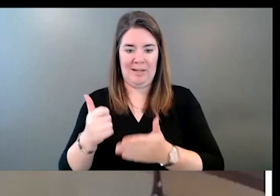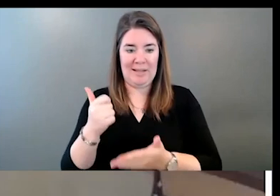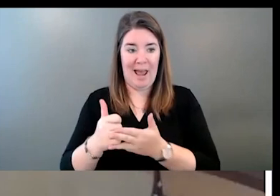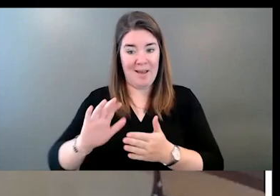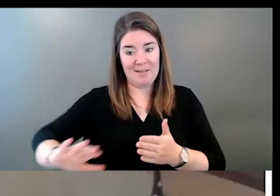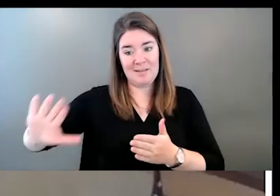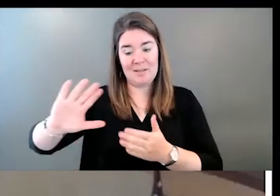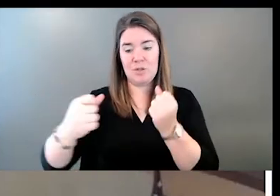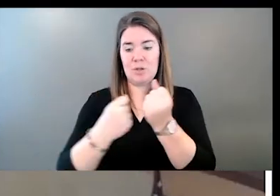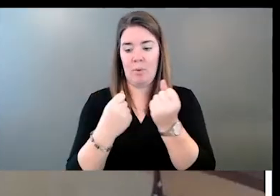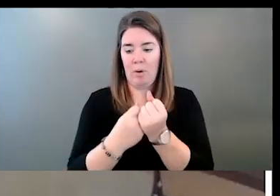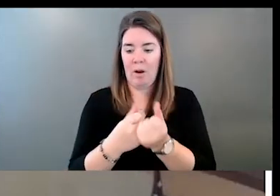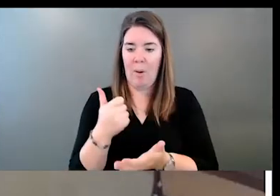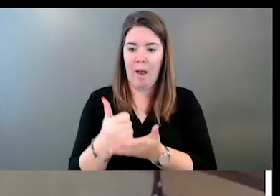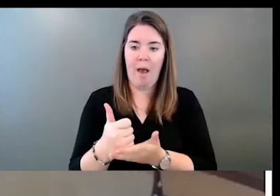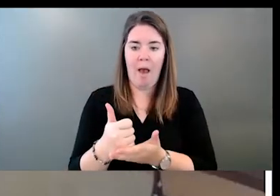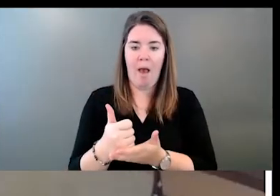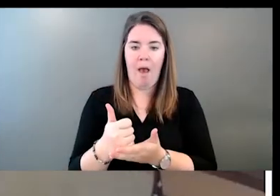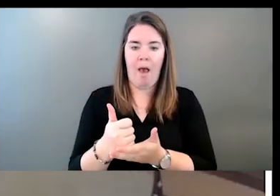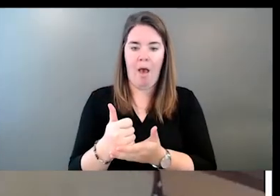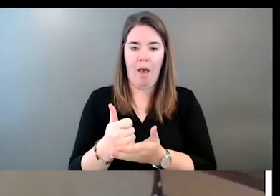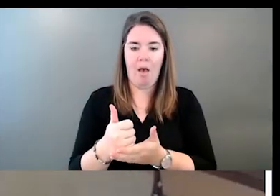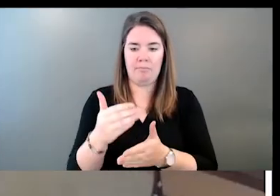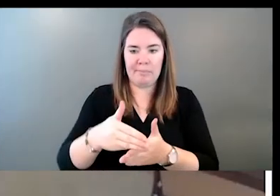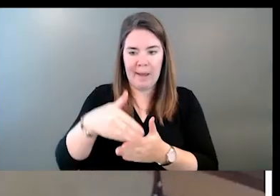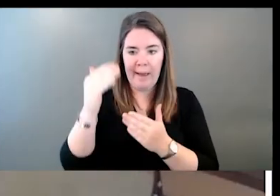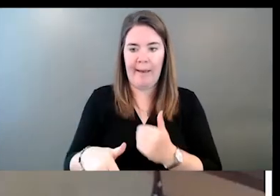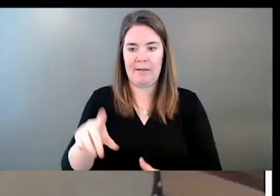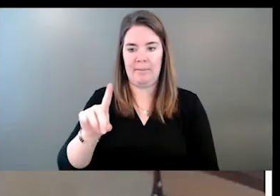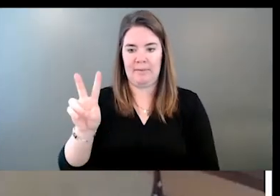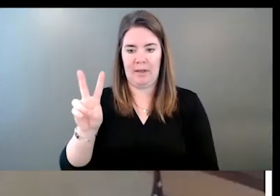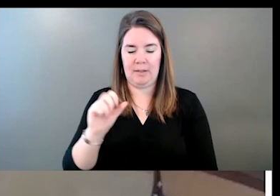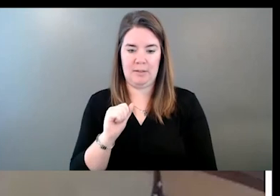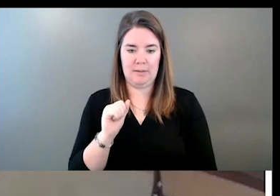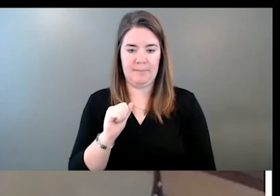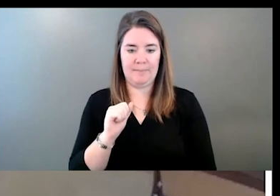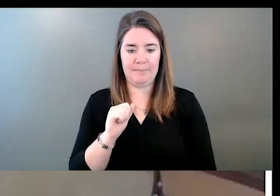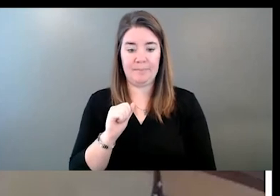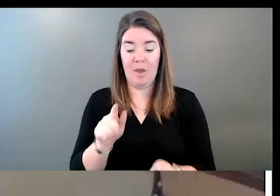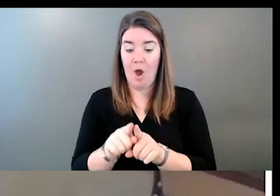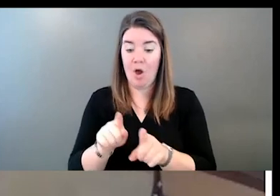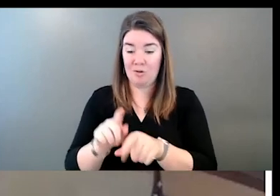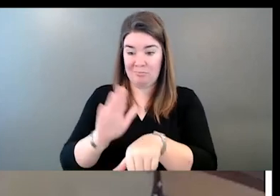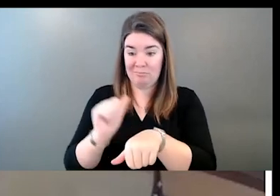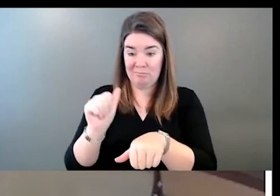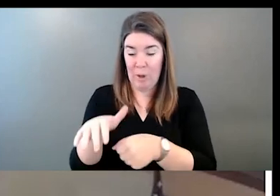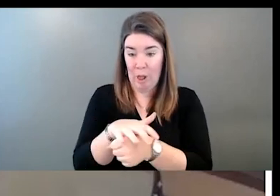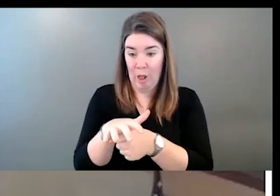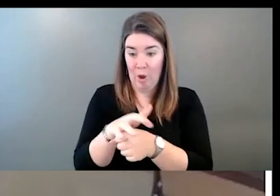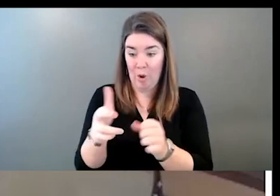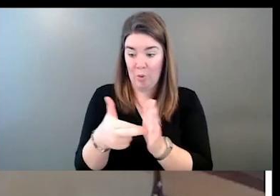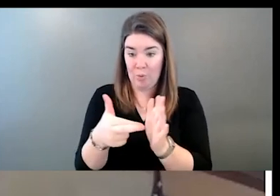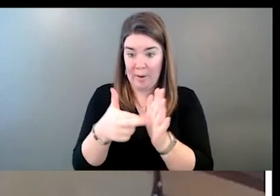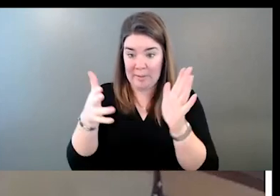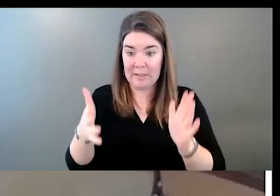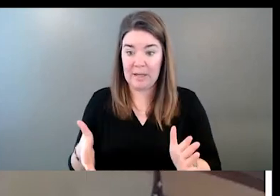domestic violence. Community members and allies, call on your local representatives to support domestic violence services